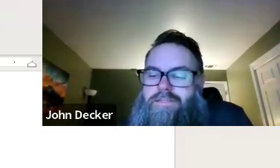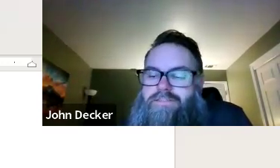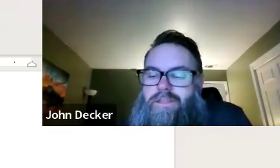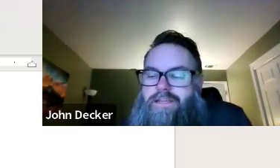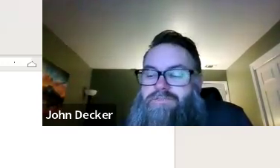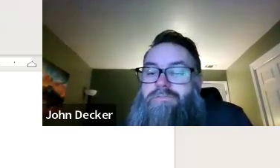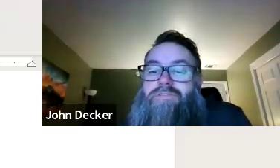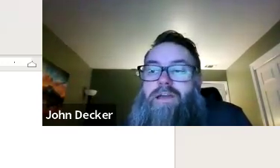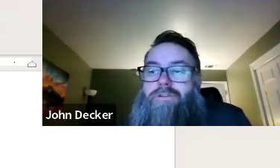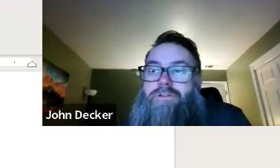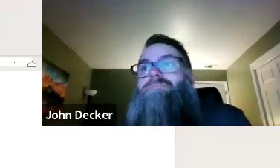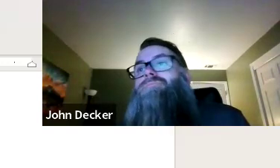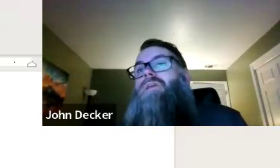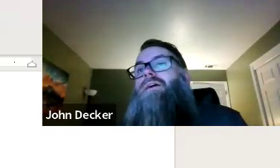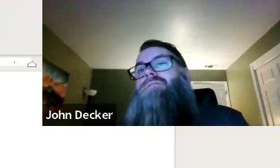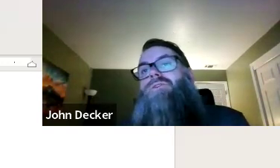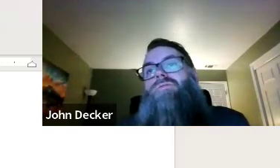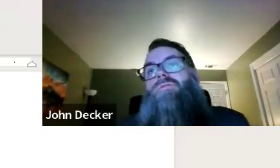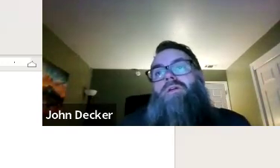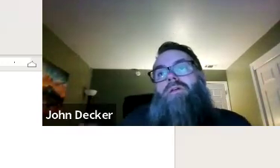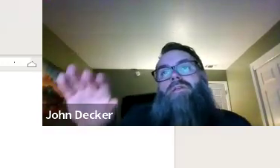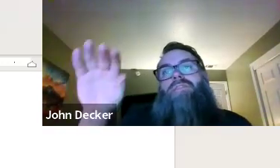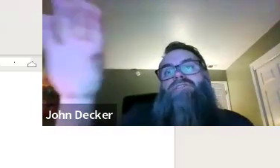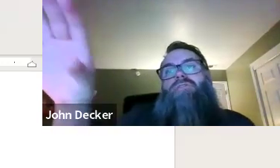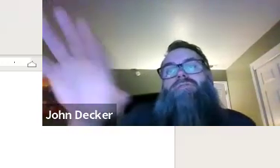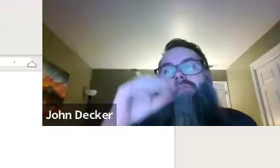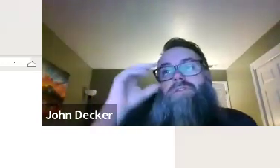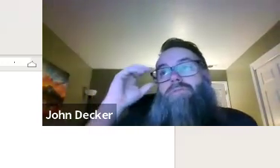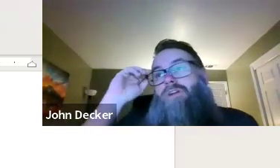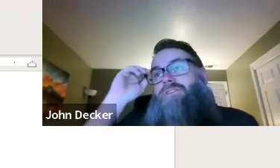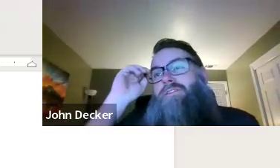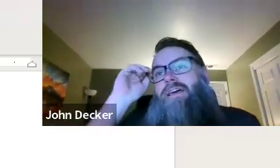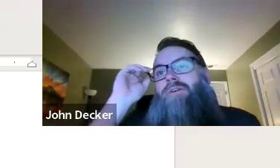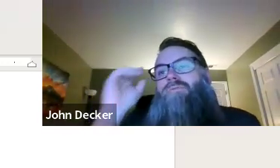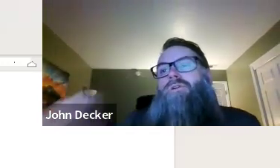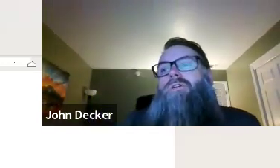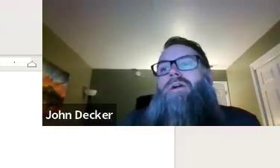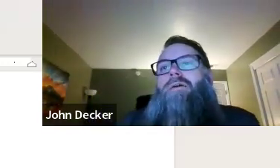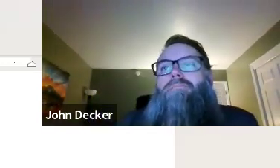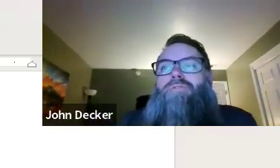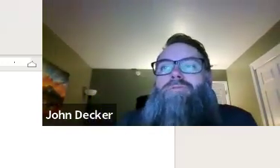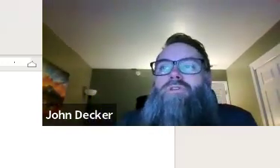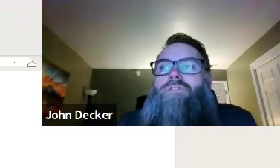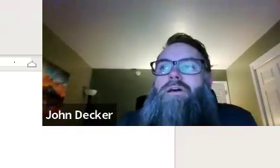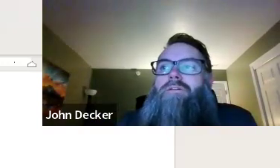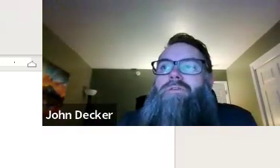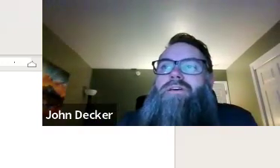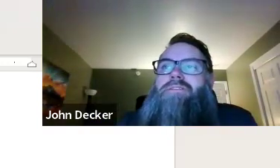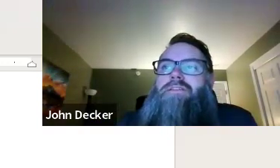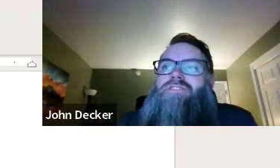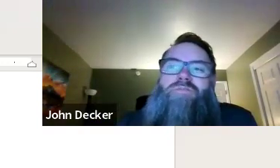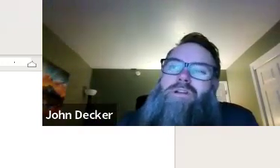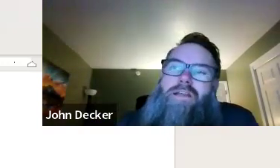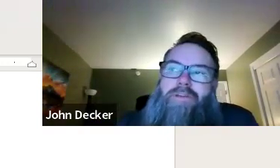developmental disabilities for the next 55 years. And so these are a few of the different projects that were put